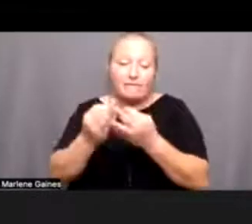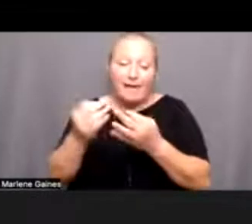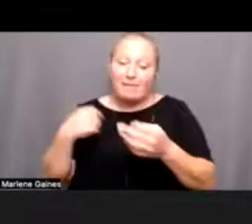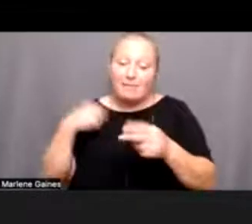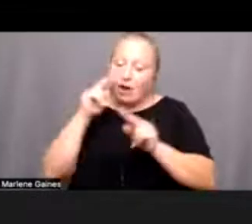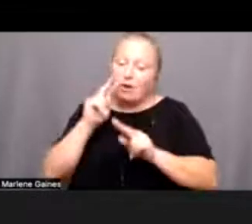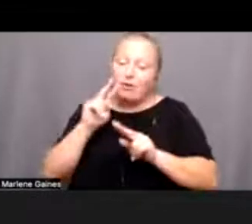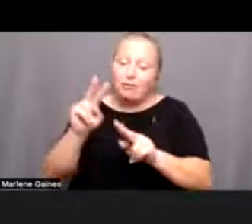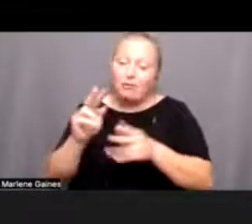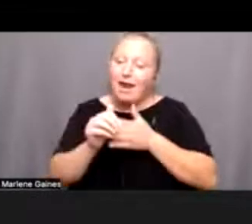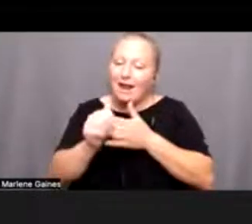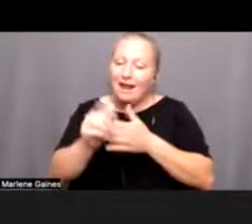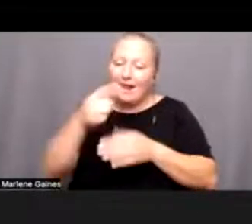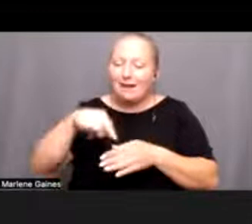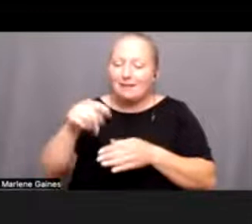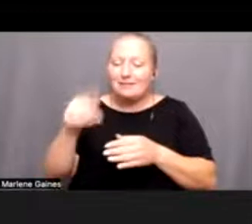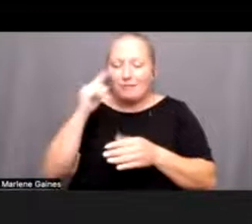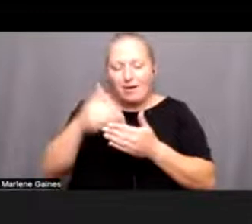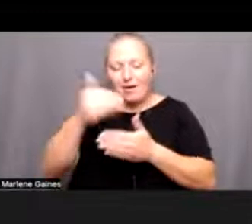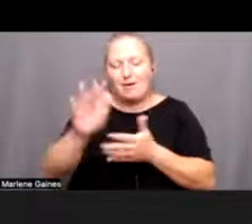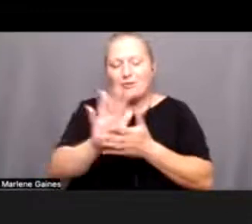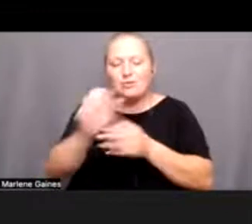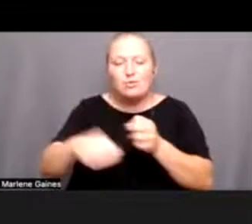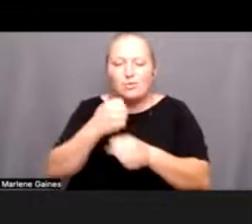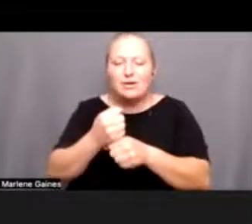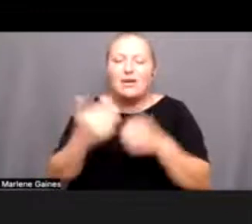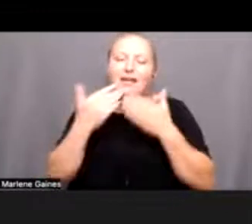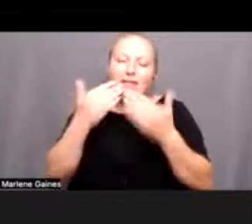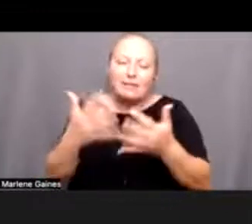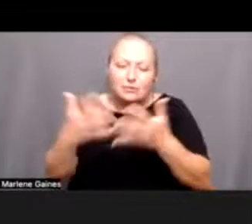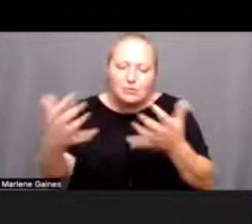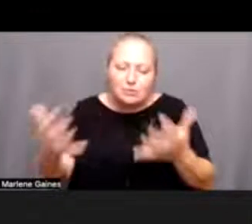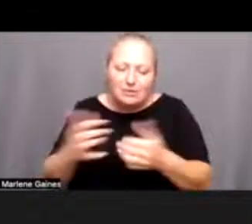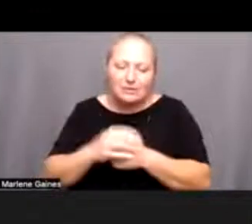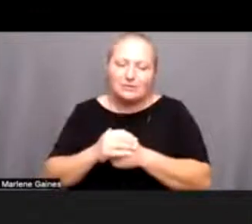to leading us in this coming school year. Thank you so much.